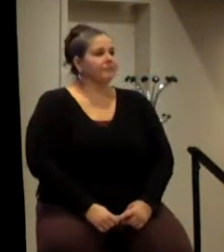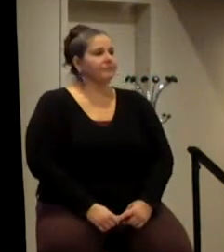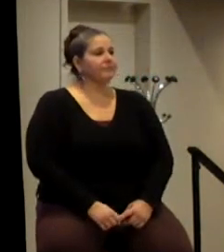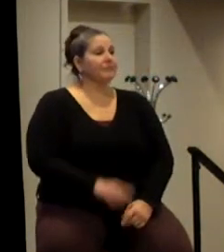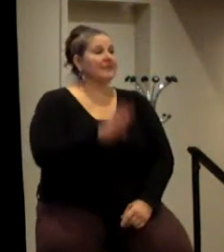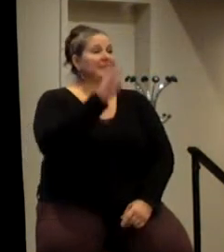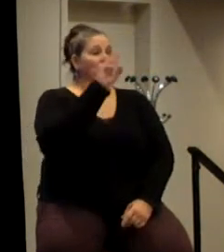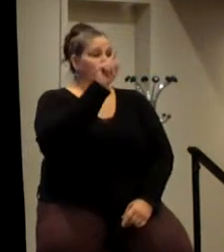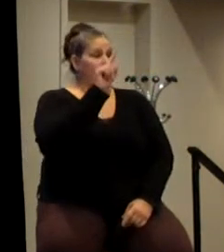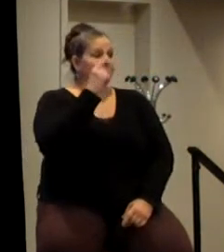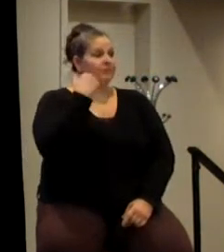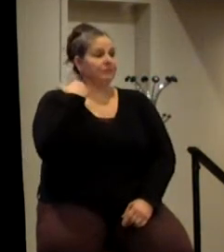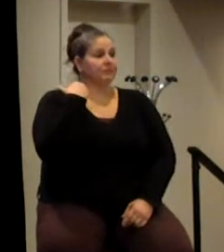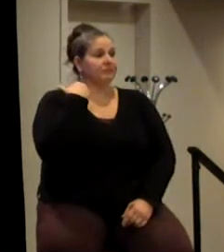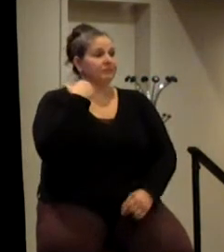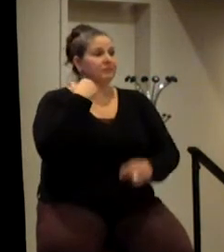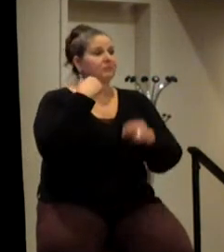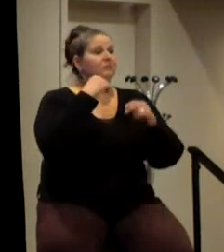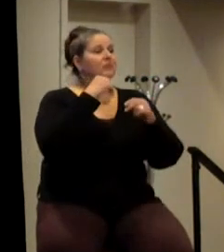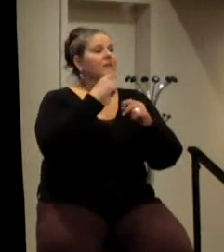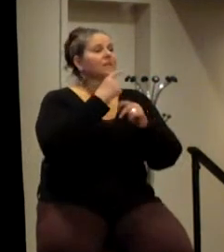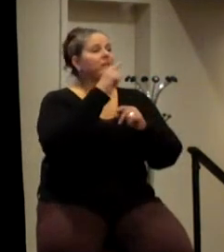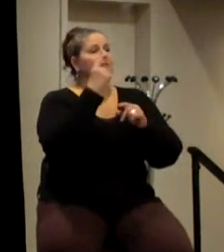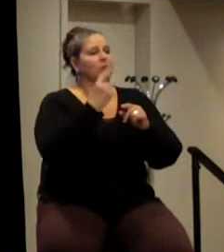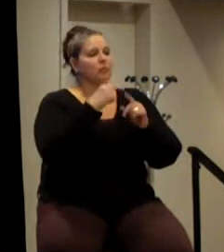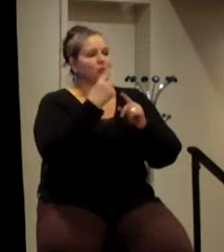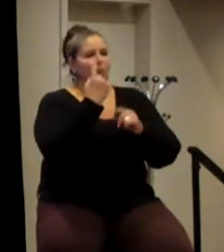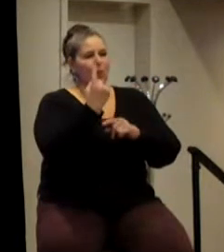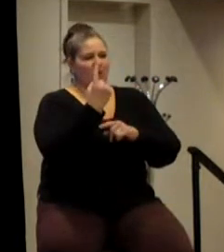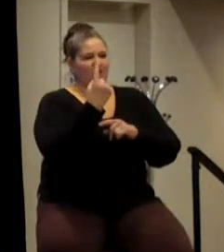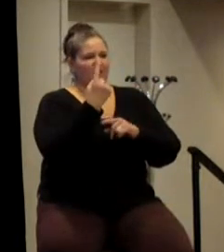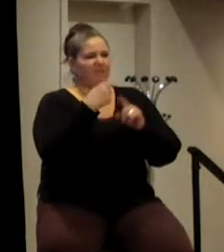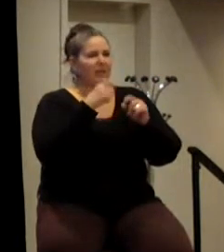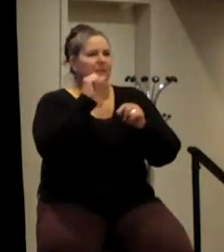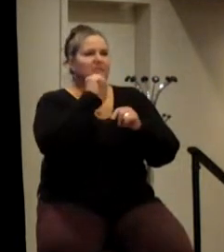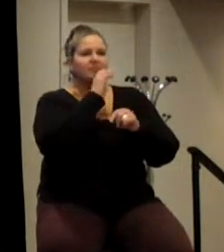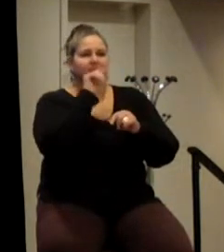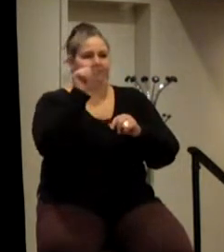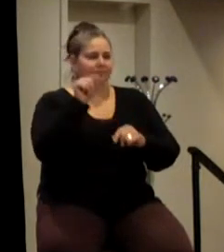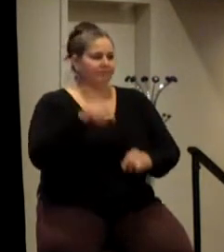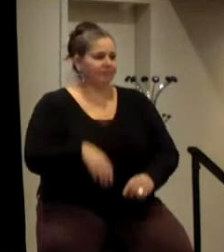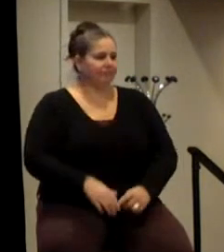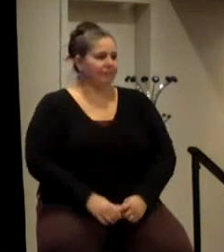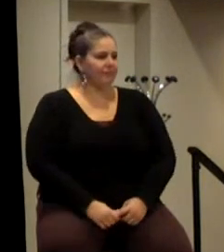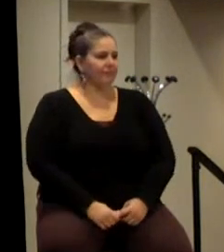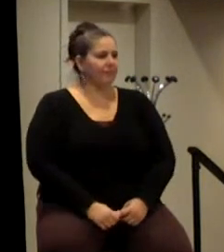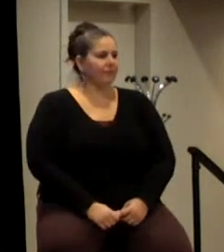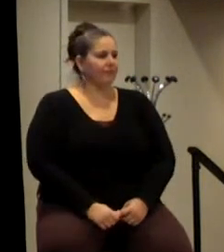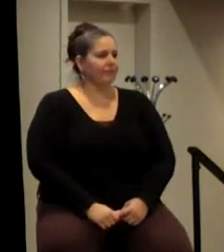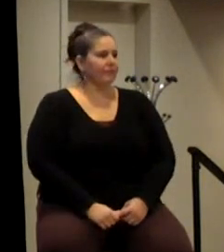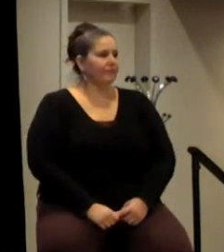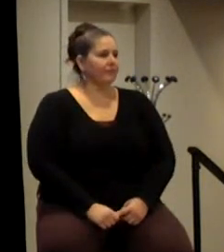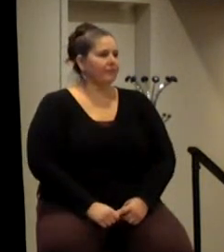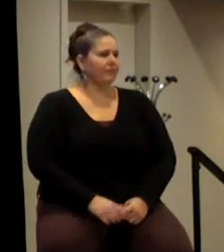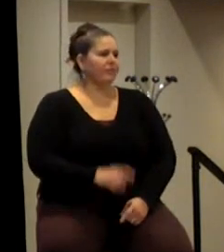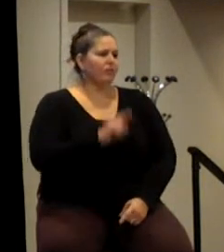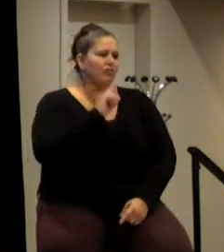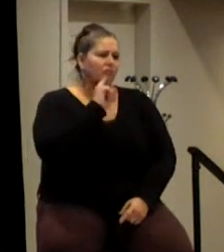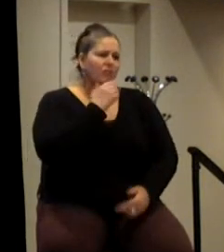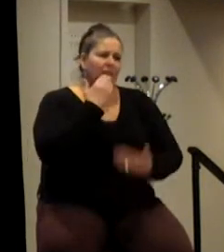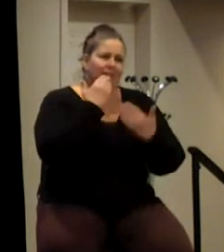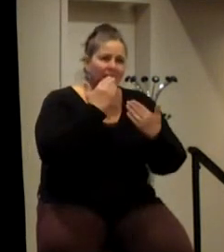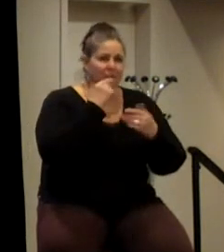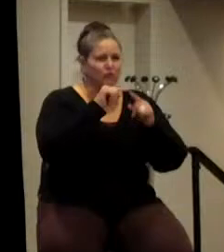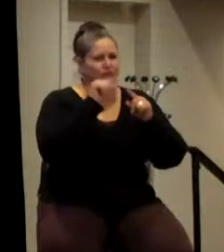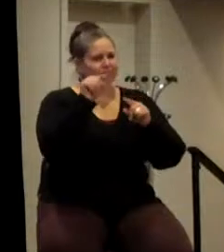facility. So certainly we credit a lot of that to the vaccinations that have happened within those buildings.